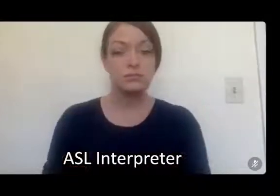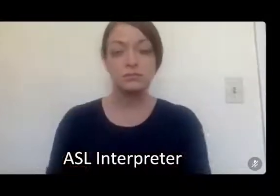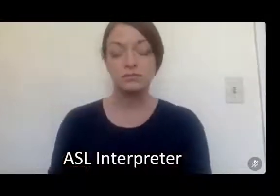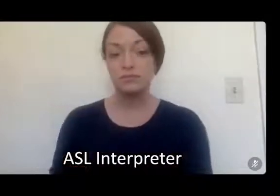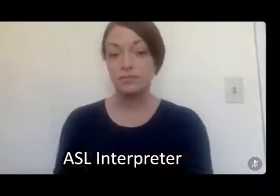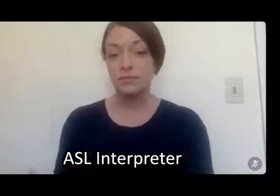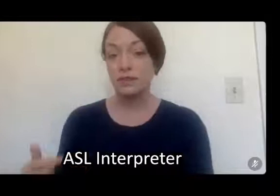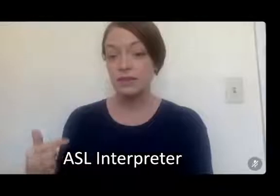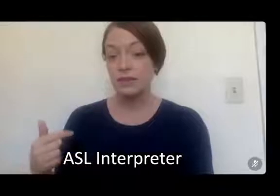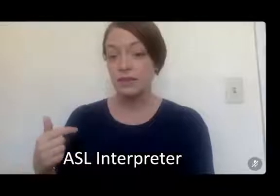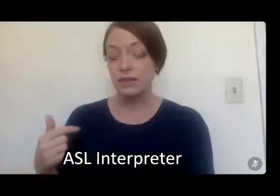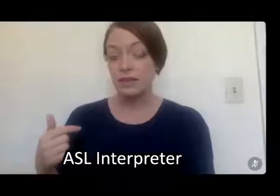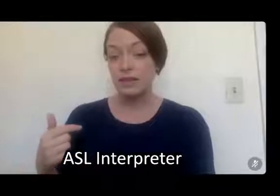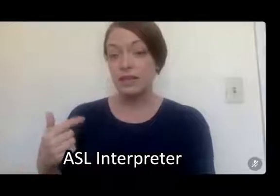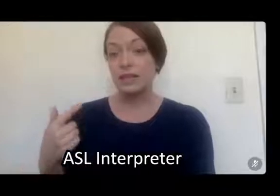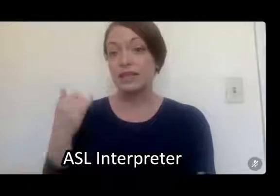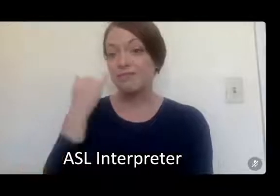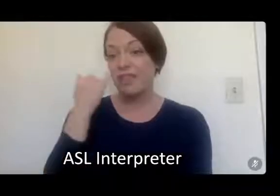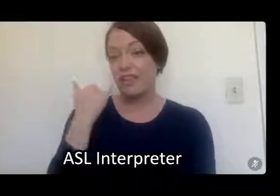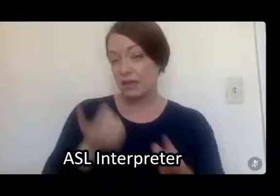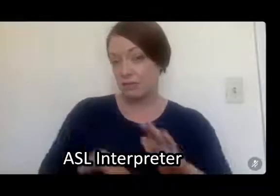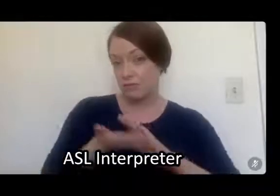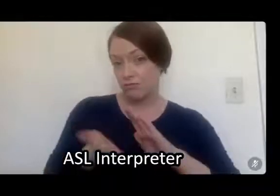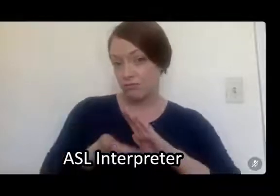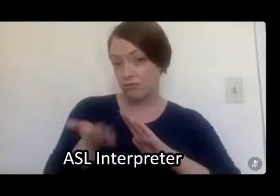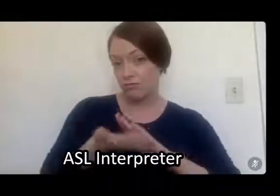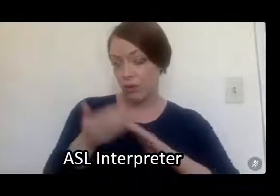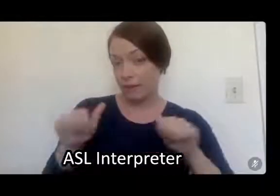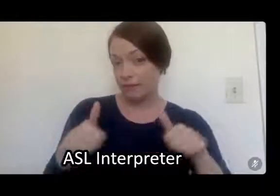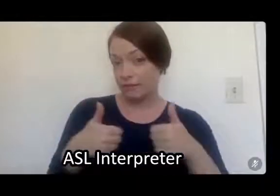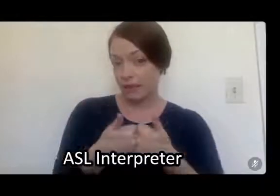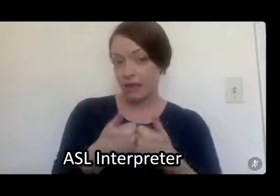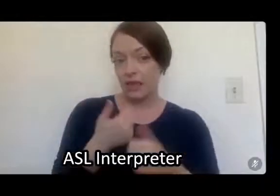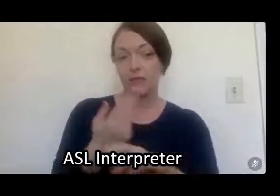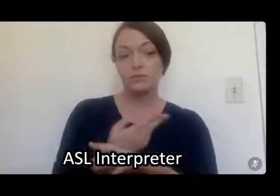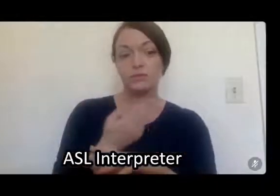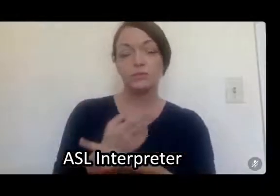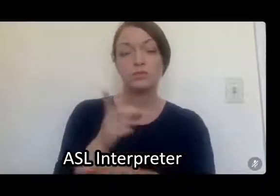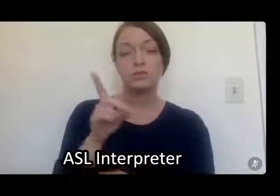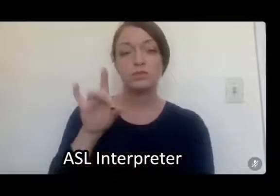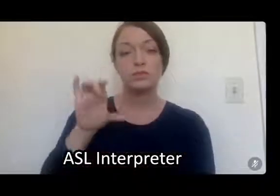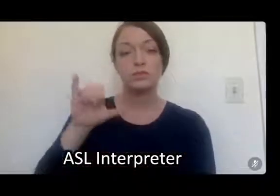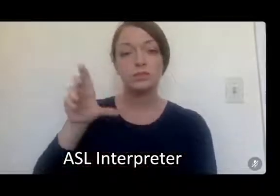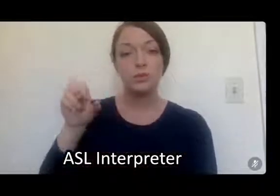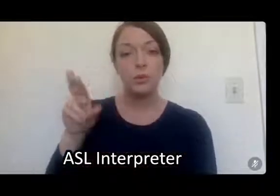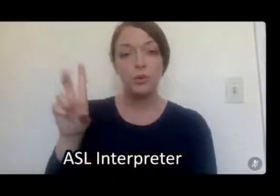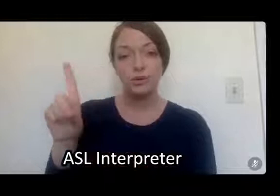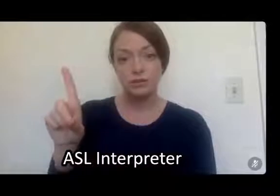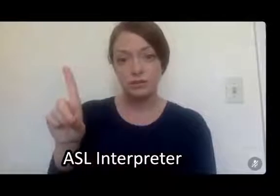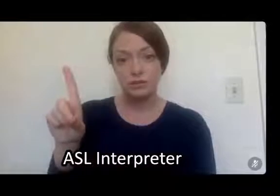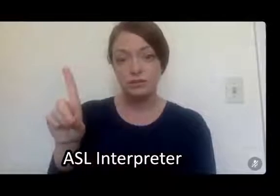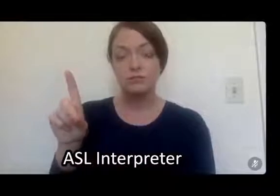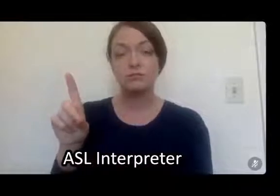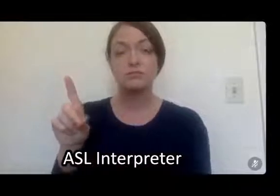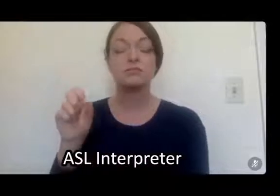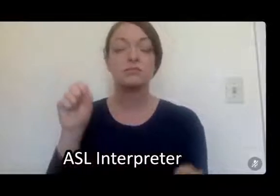Whenever I'm running a game, of course we use Discord. I will use